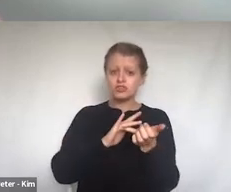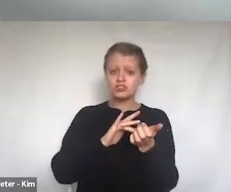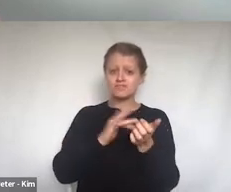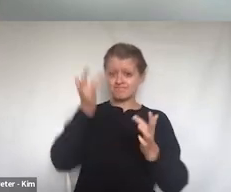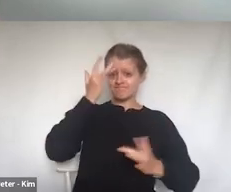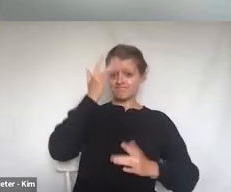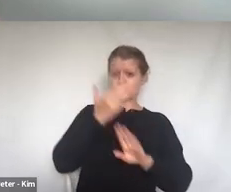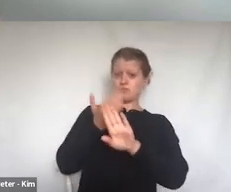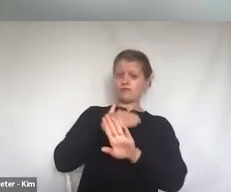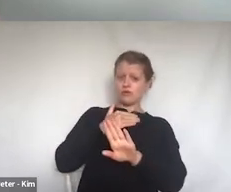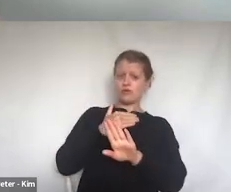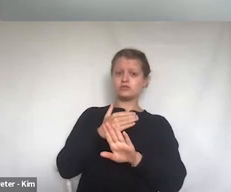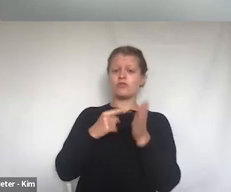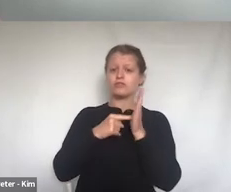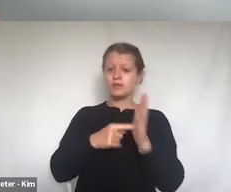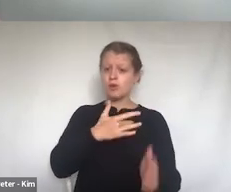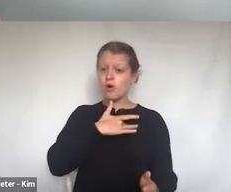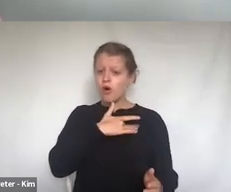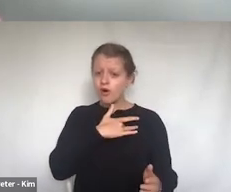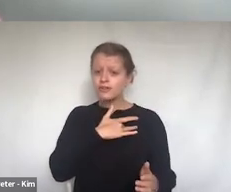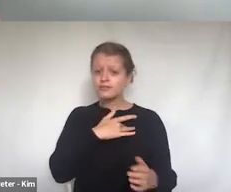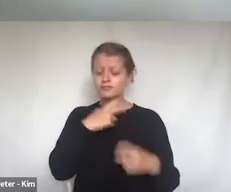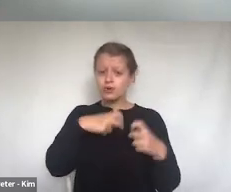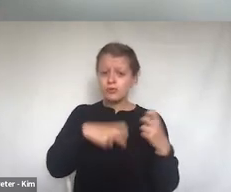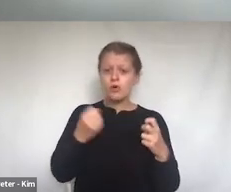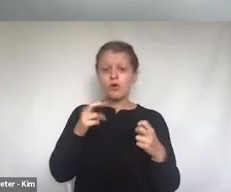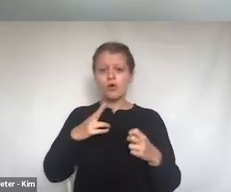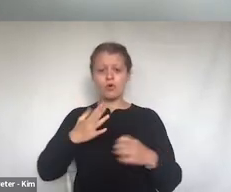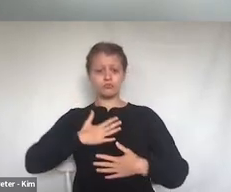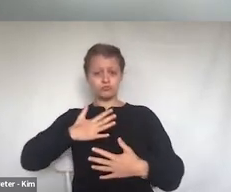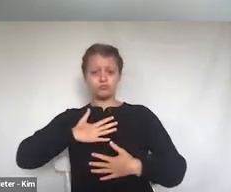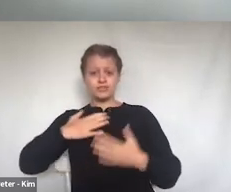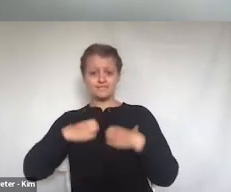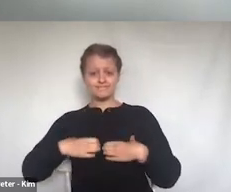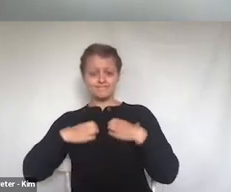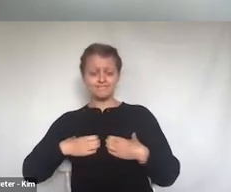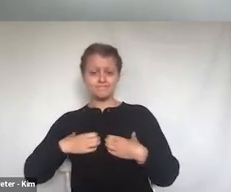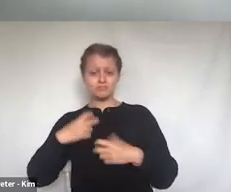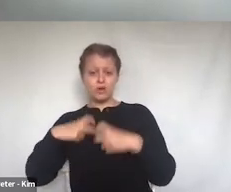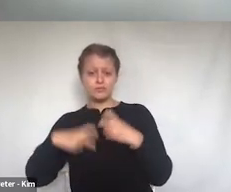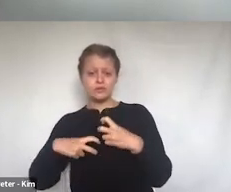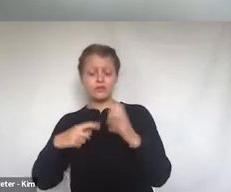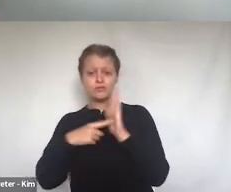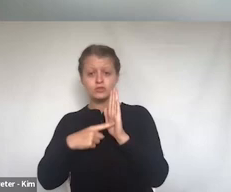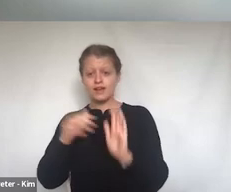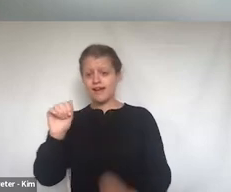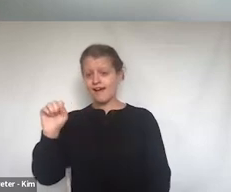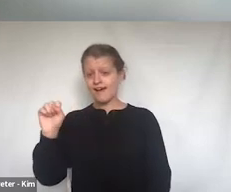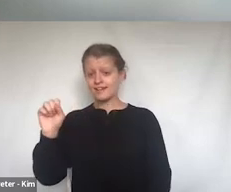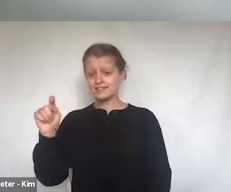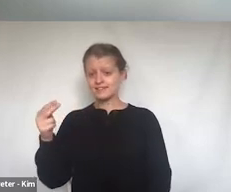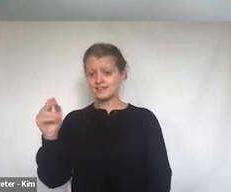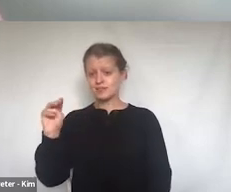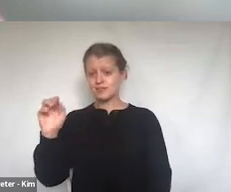So conditions of the heart, respiratory conditions, conditions of the lungs, that is, so things like asthma, chronic obstructive